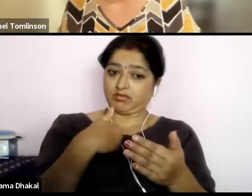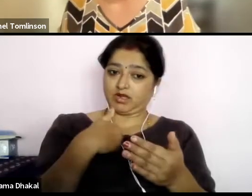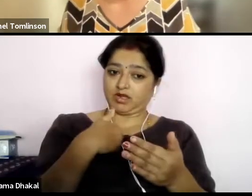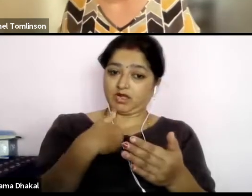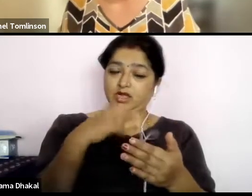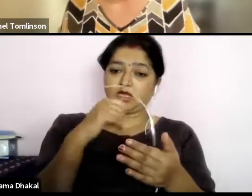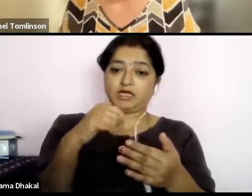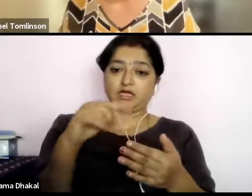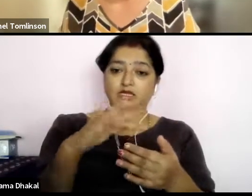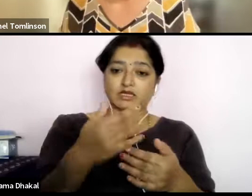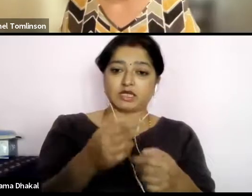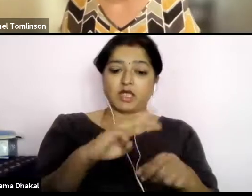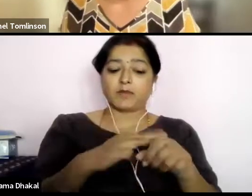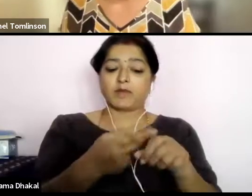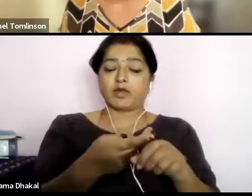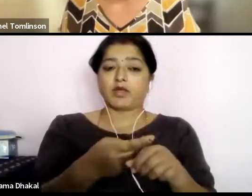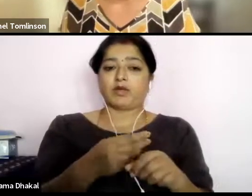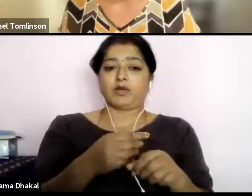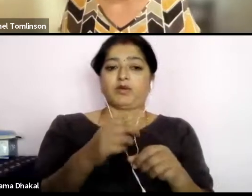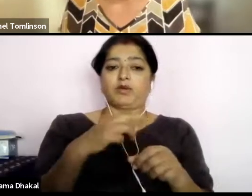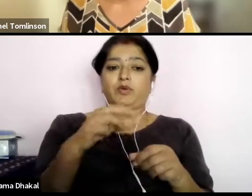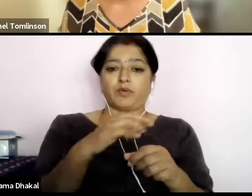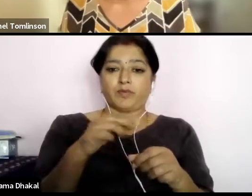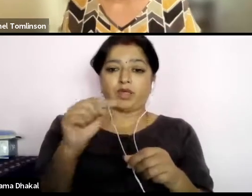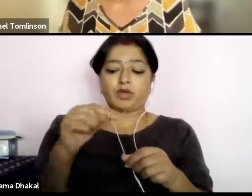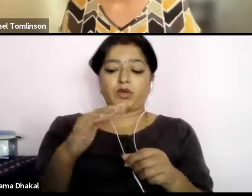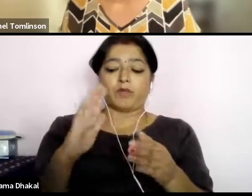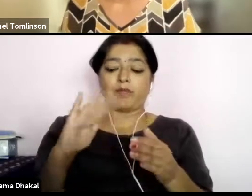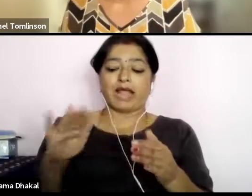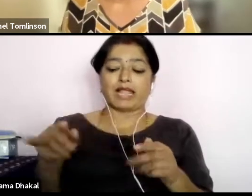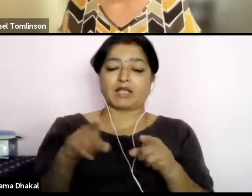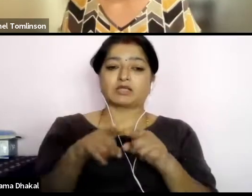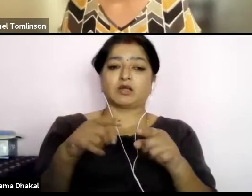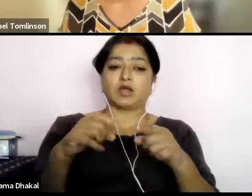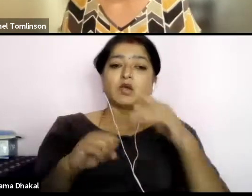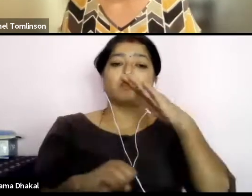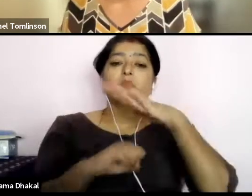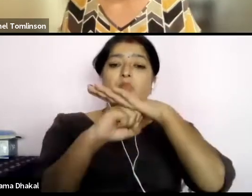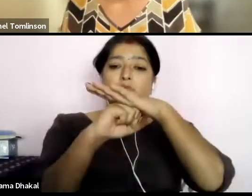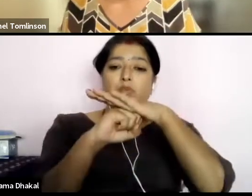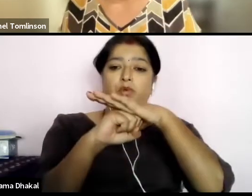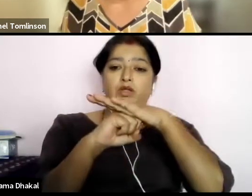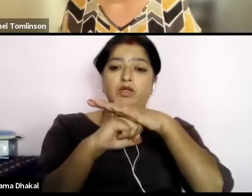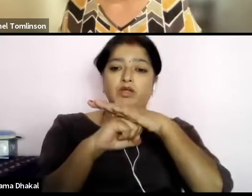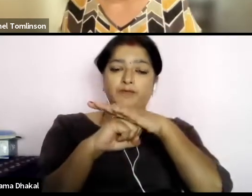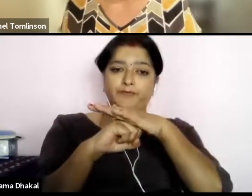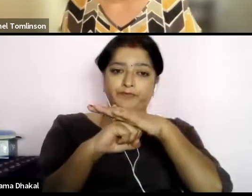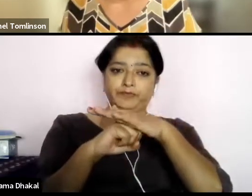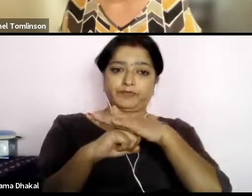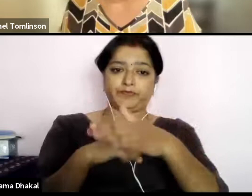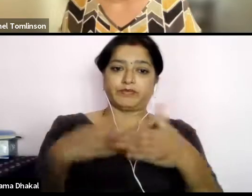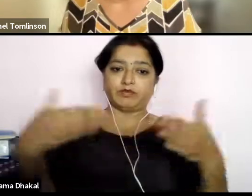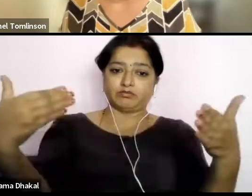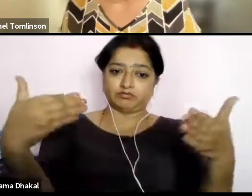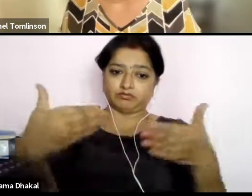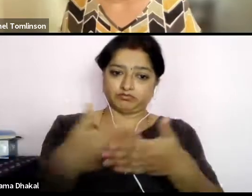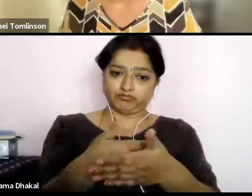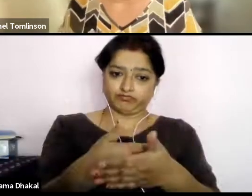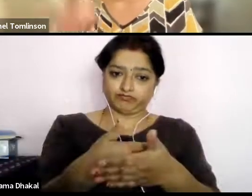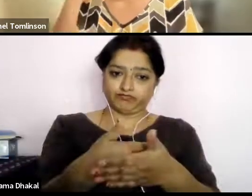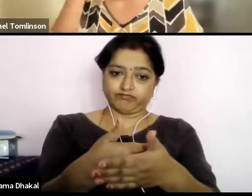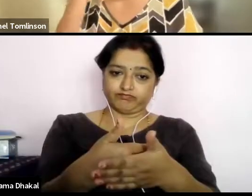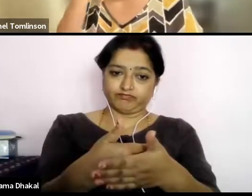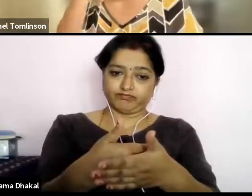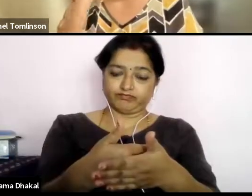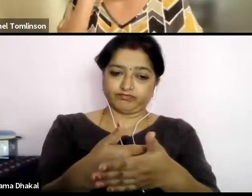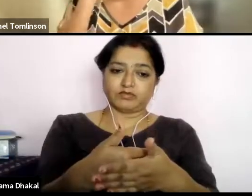them sanitary napkins. So when challenges arrive, we try to go around it and